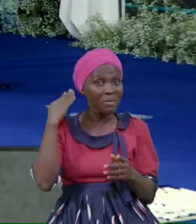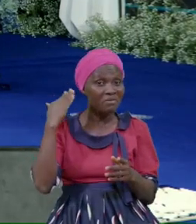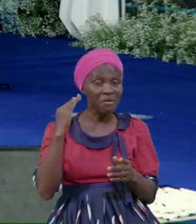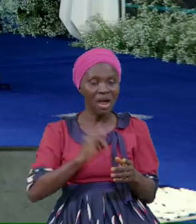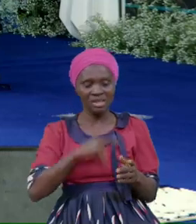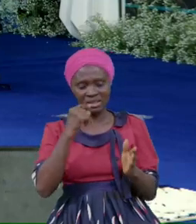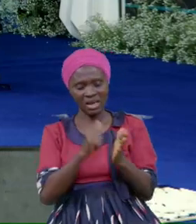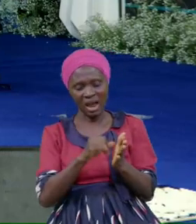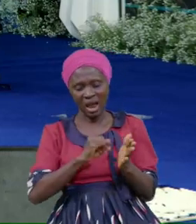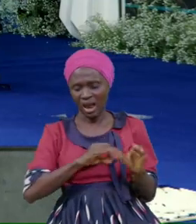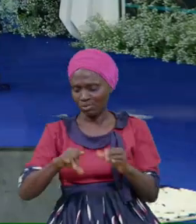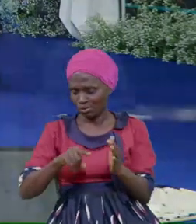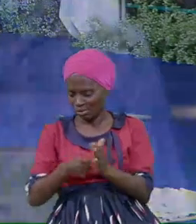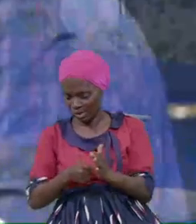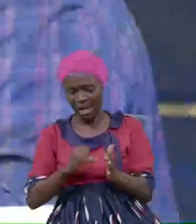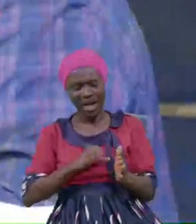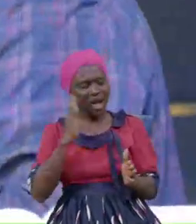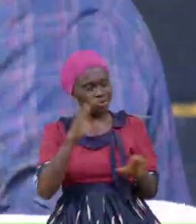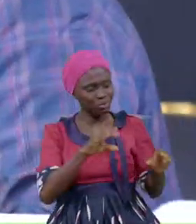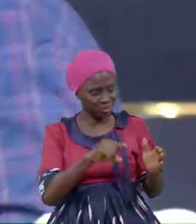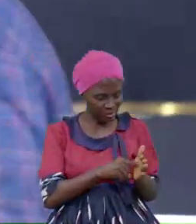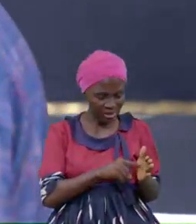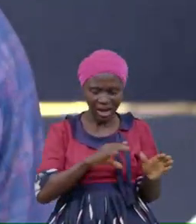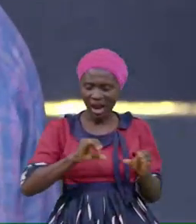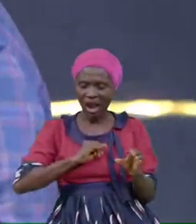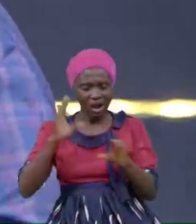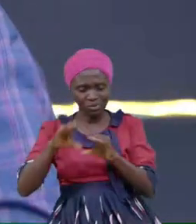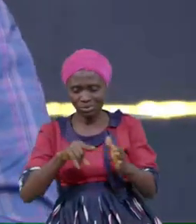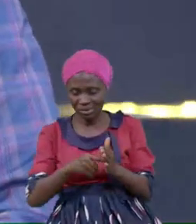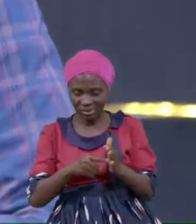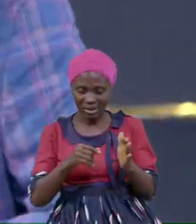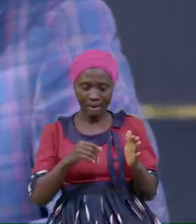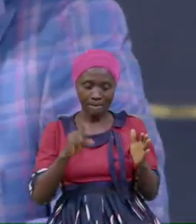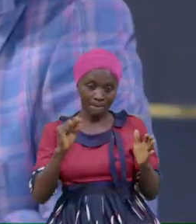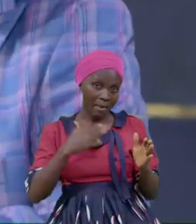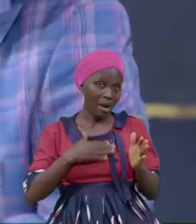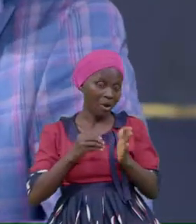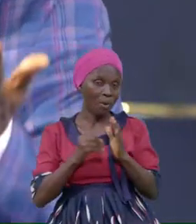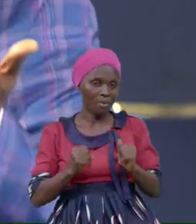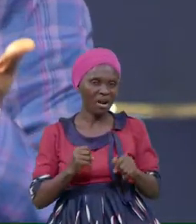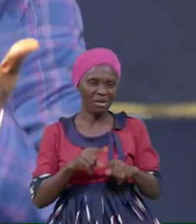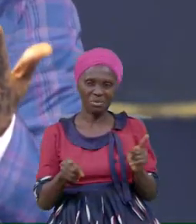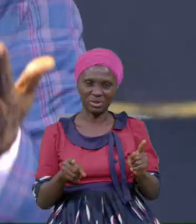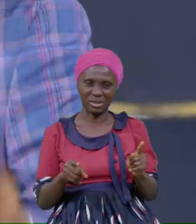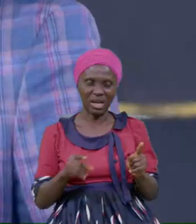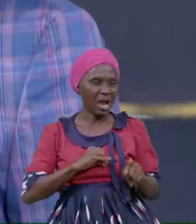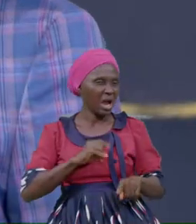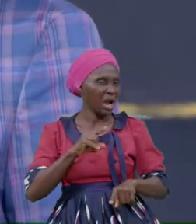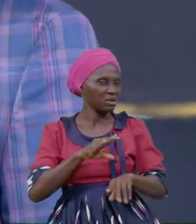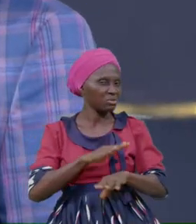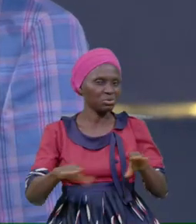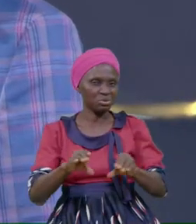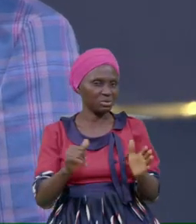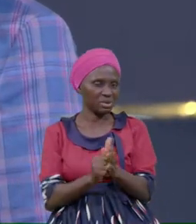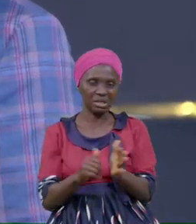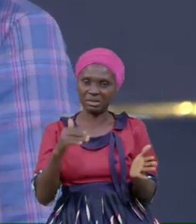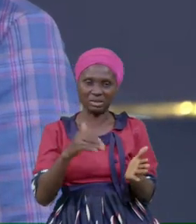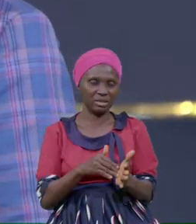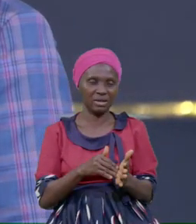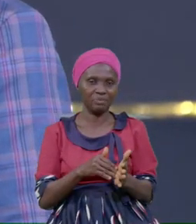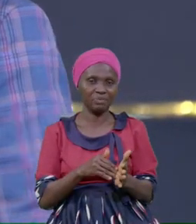have to do that anymore. The grace of God that brought salvation turned everything around for the